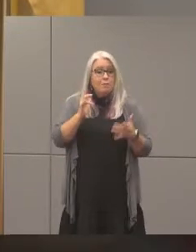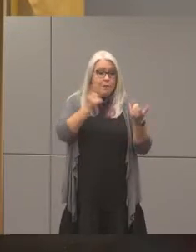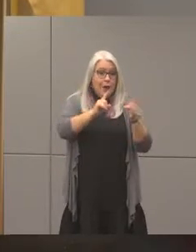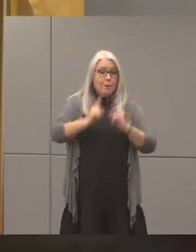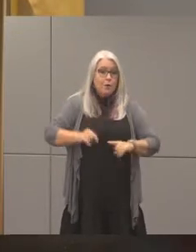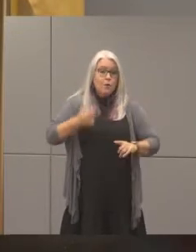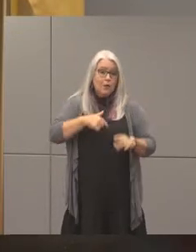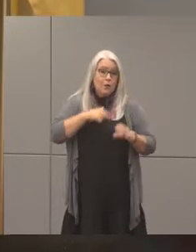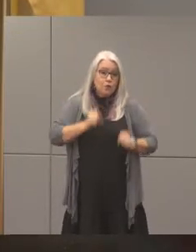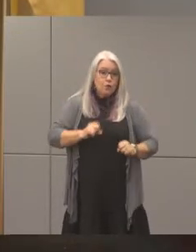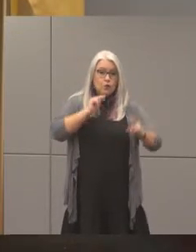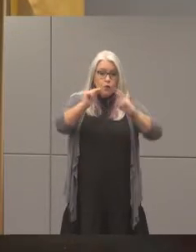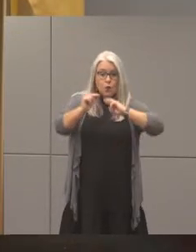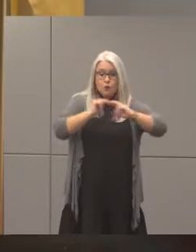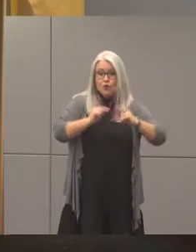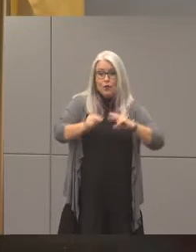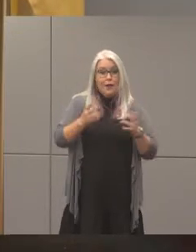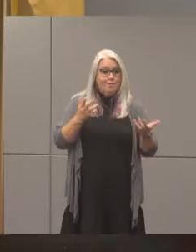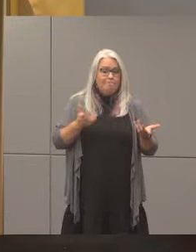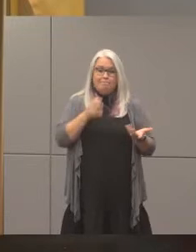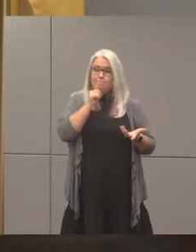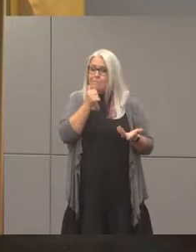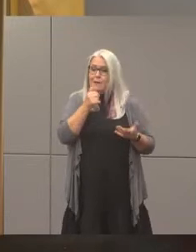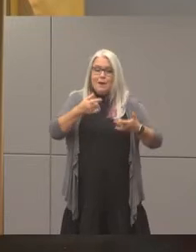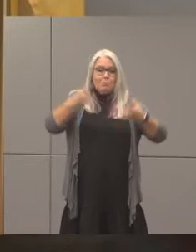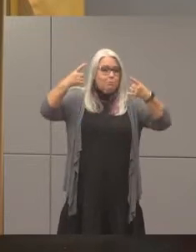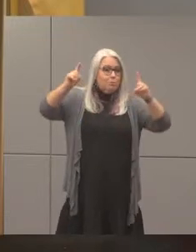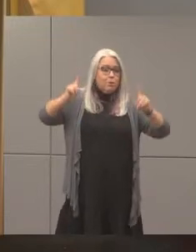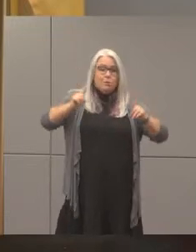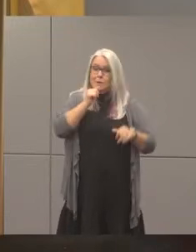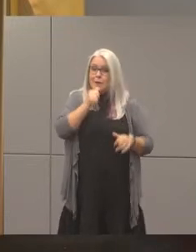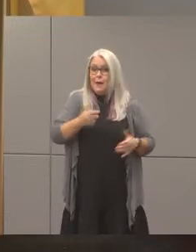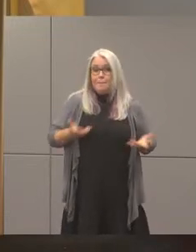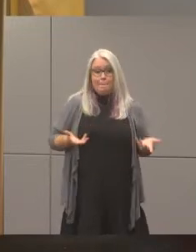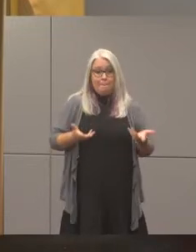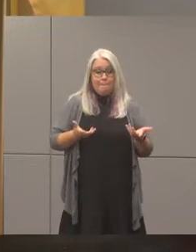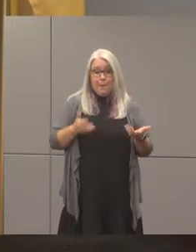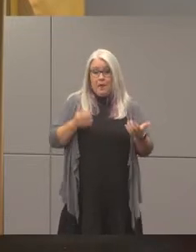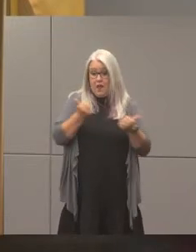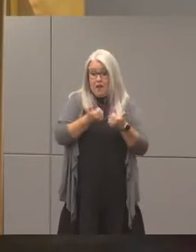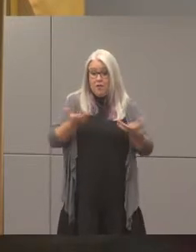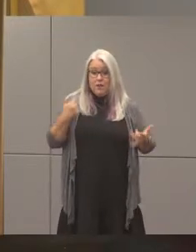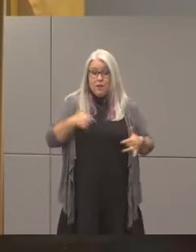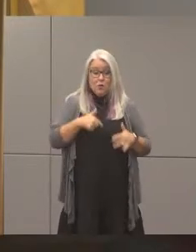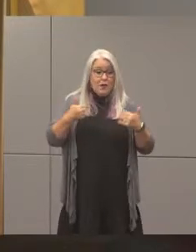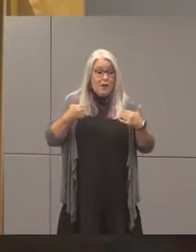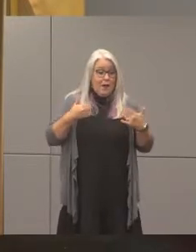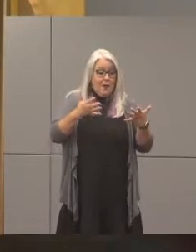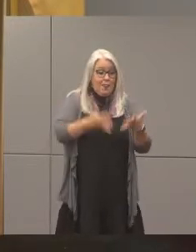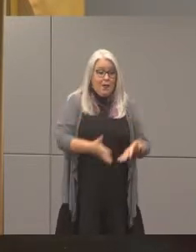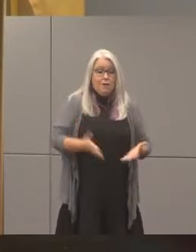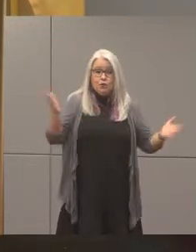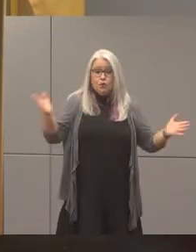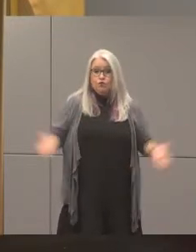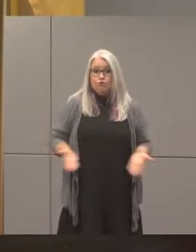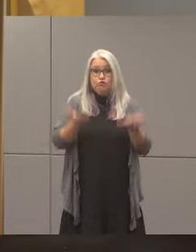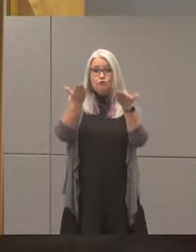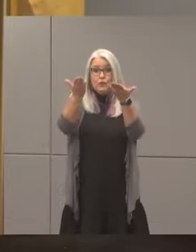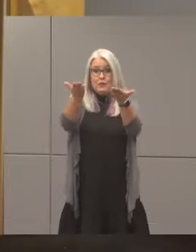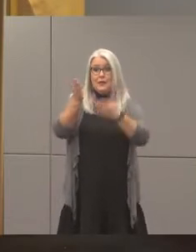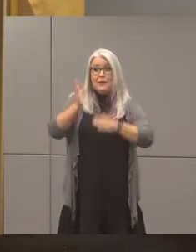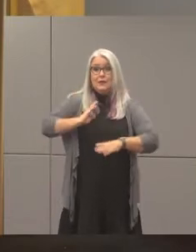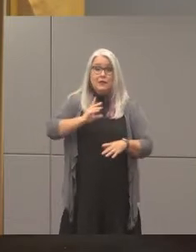before, and it didn't. And so all that was left and all we had left was bringing it to the